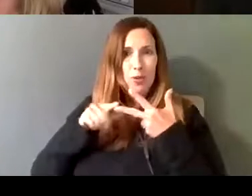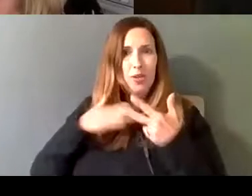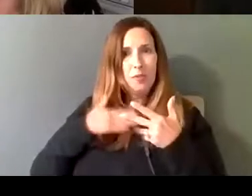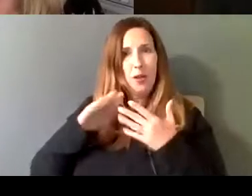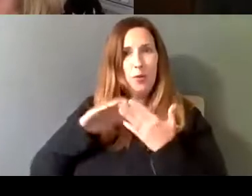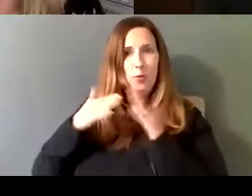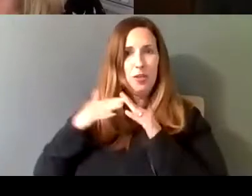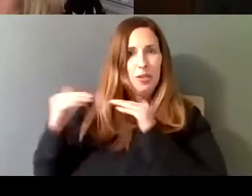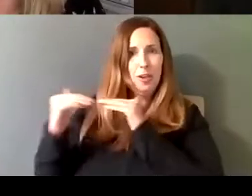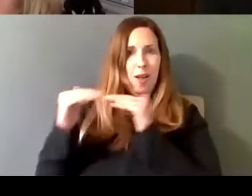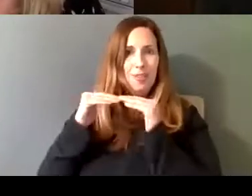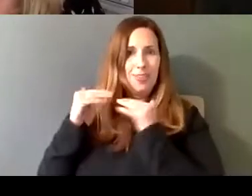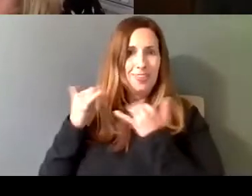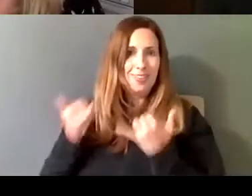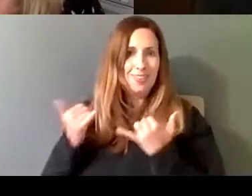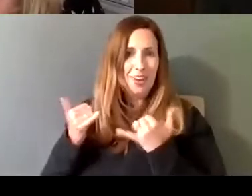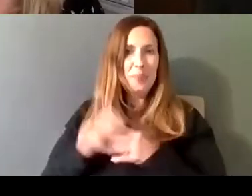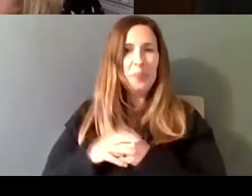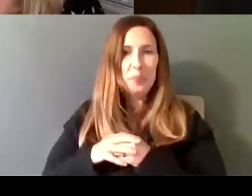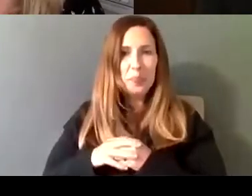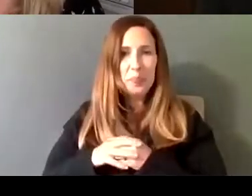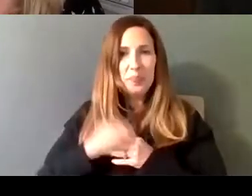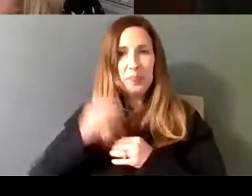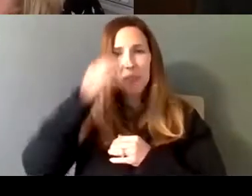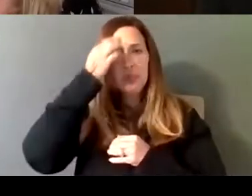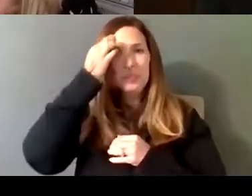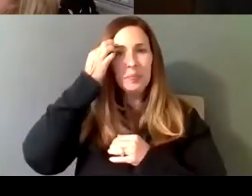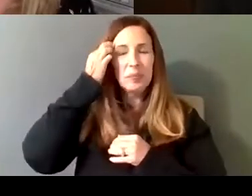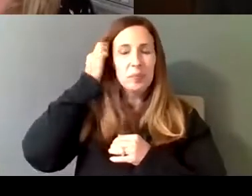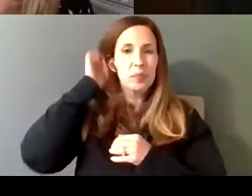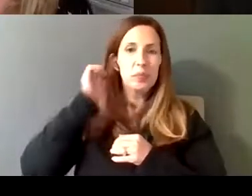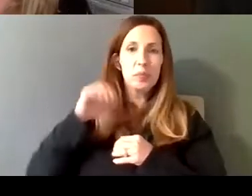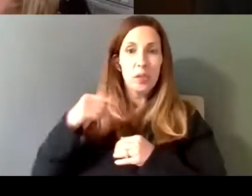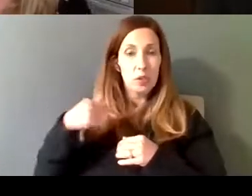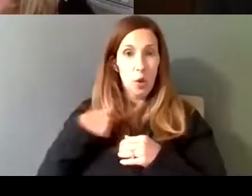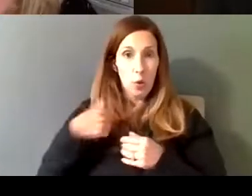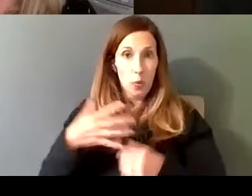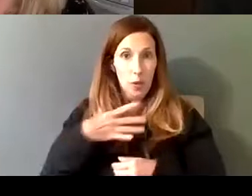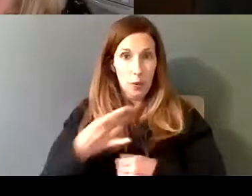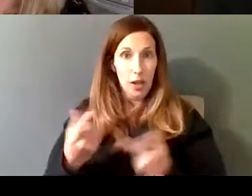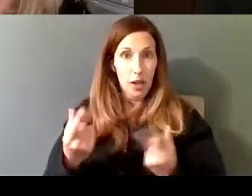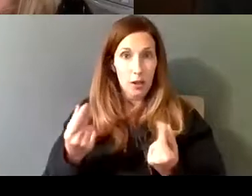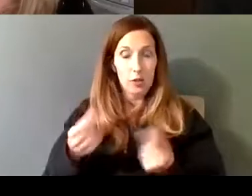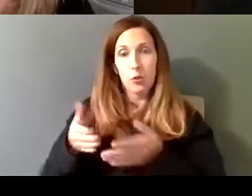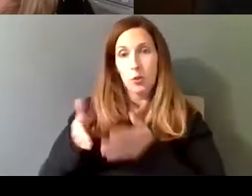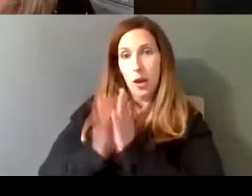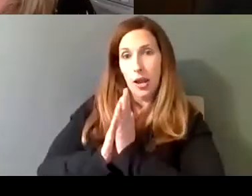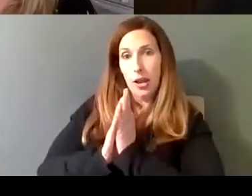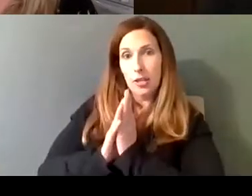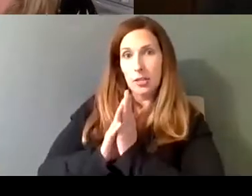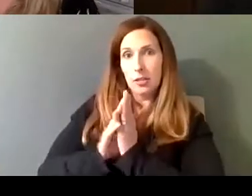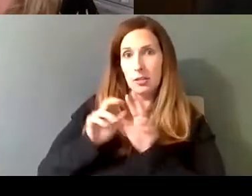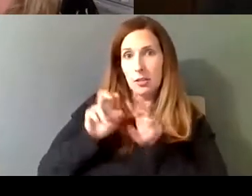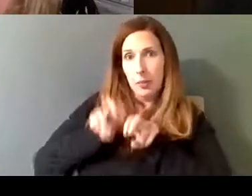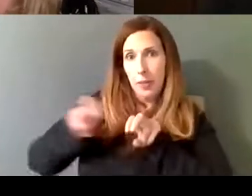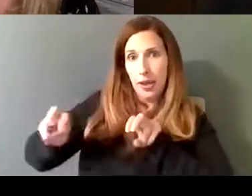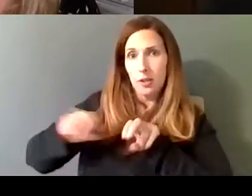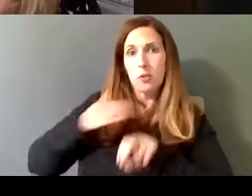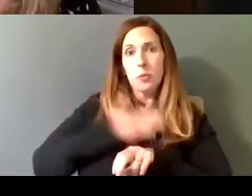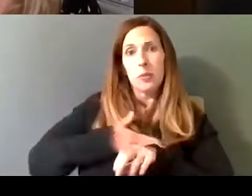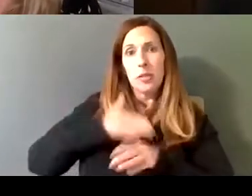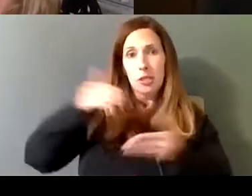today. So what I'd love to do is to have our panelists go ahead and introduce yourselves with your